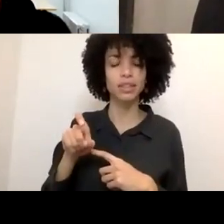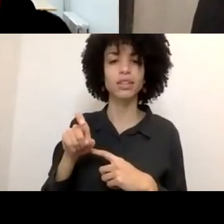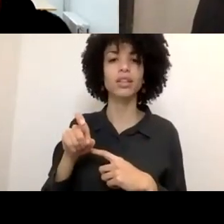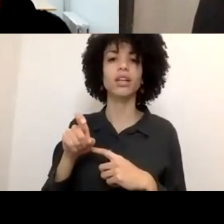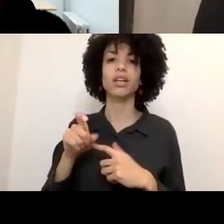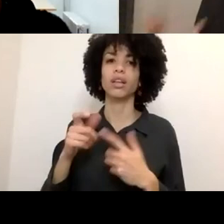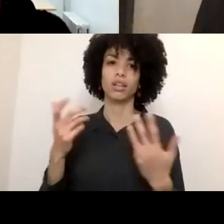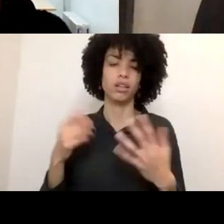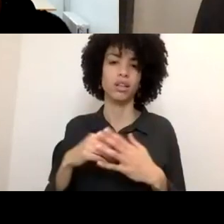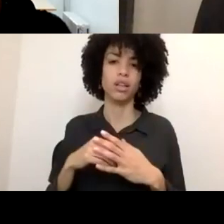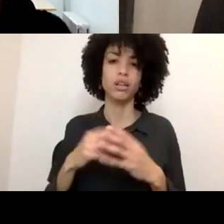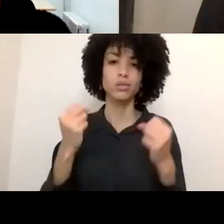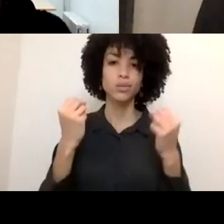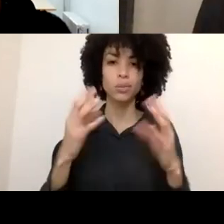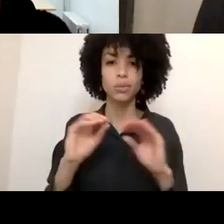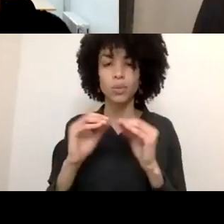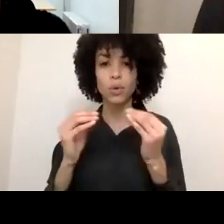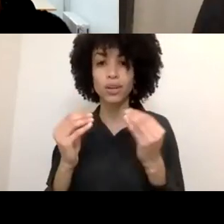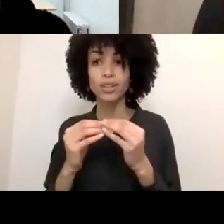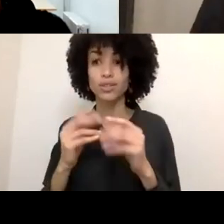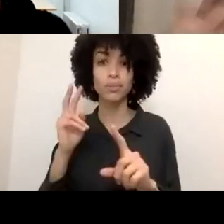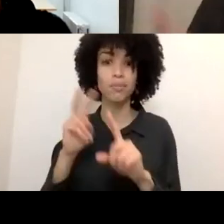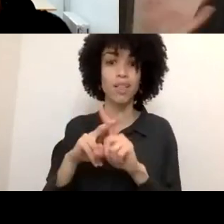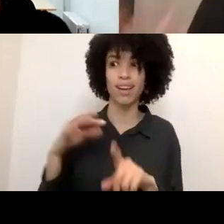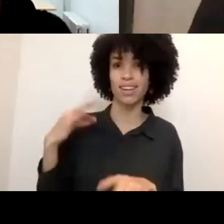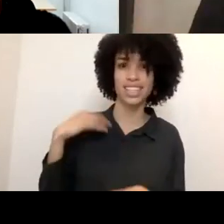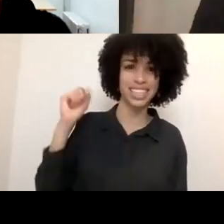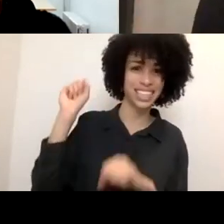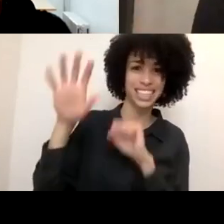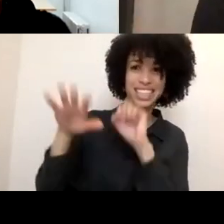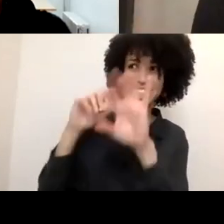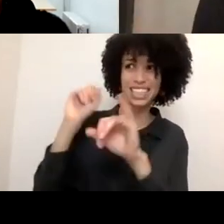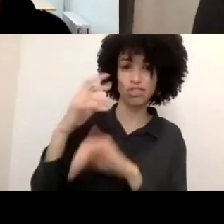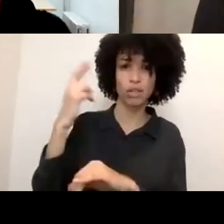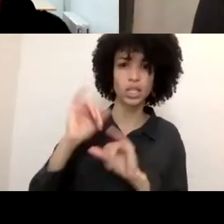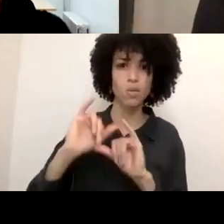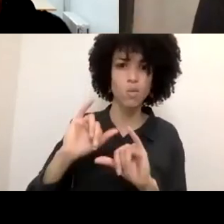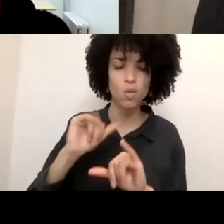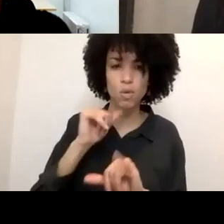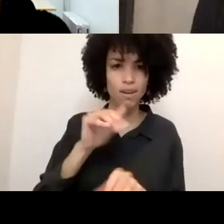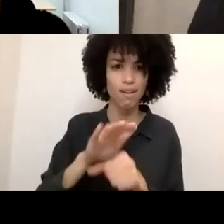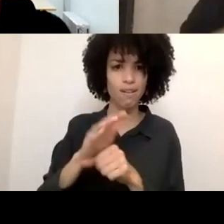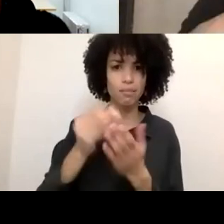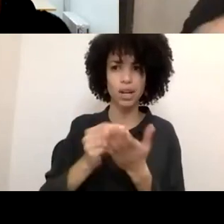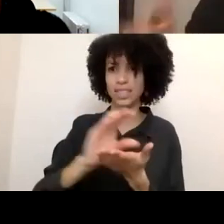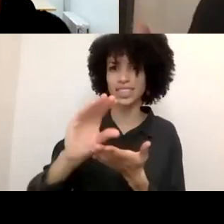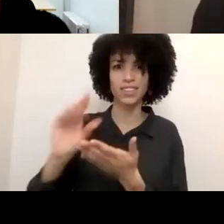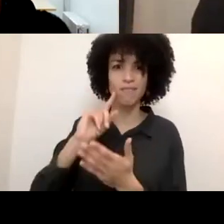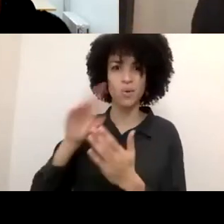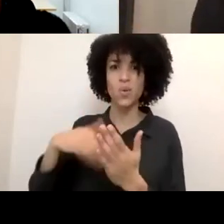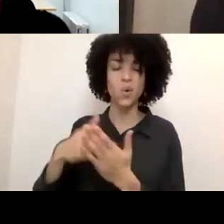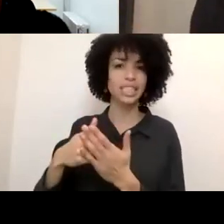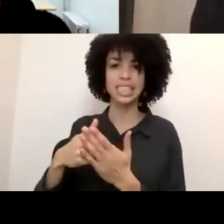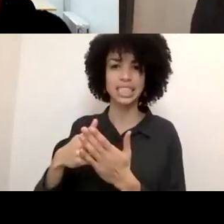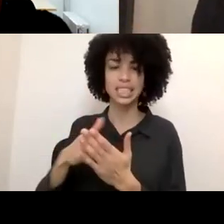right? Having so many organizations apply and realizing that actually there really wasn't, enough funding for all of them through what had been fundraised for that initiative.